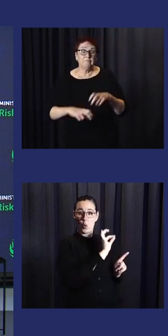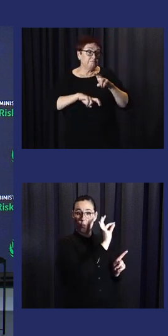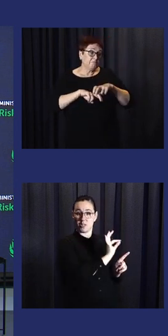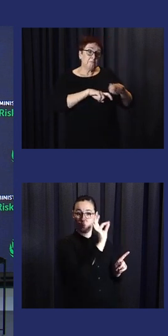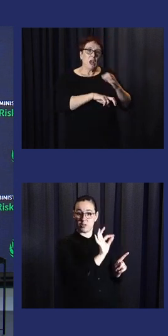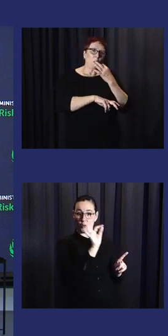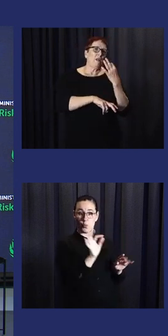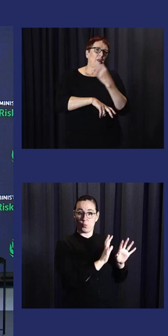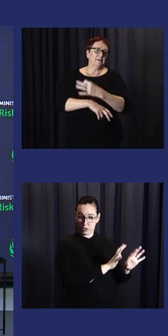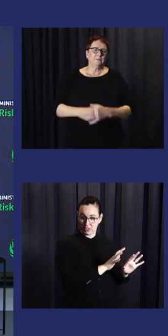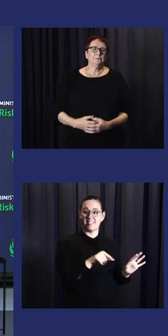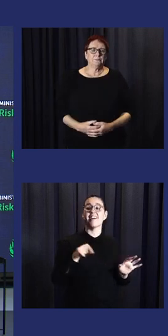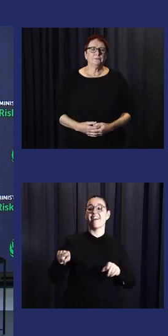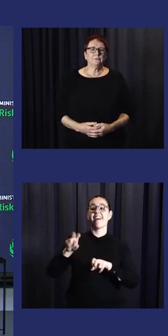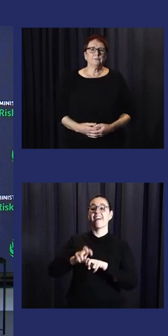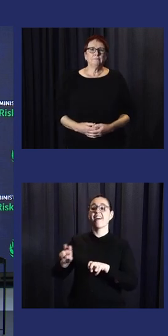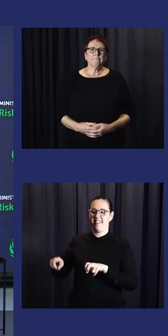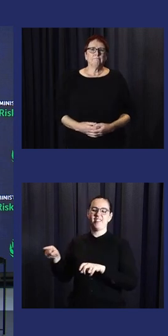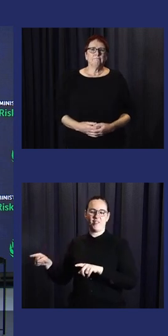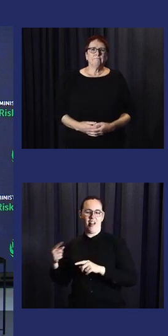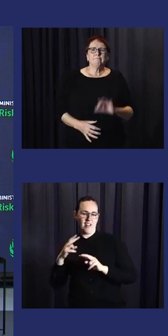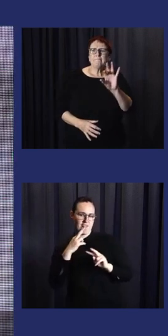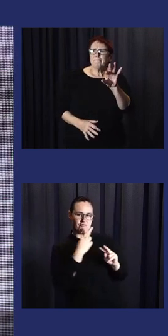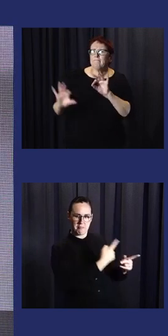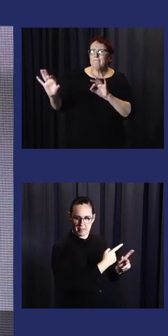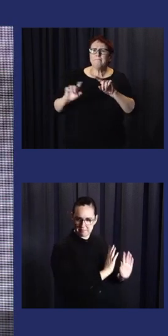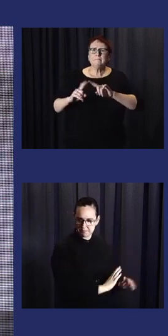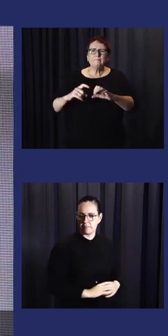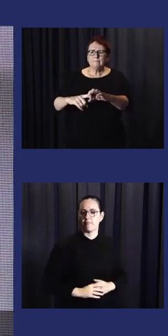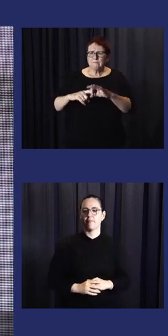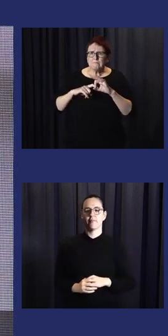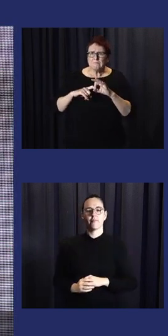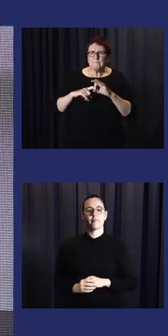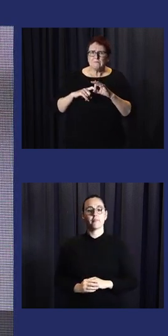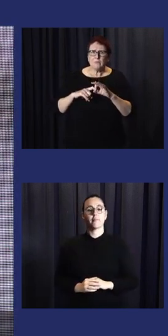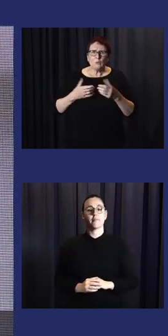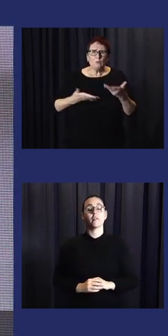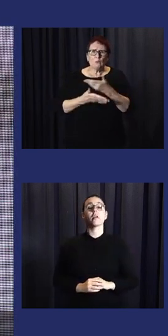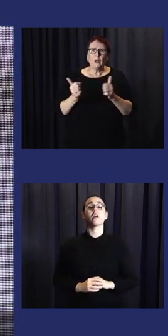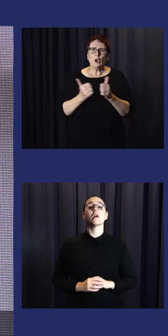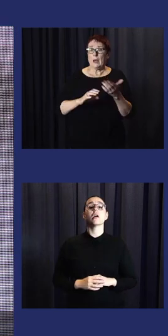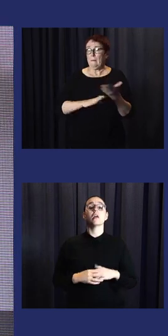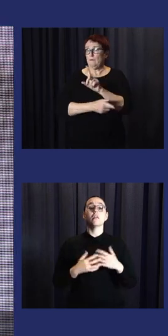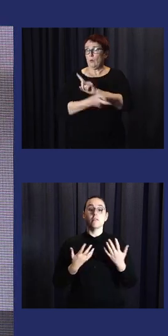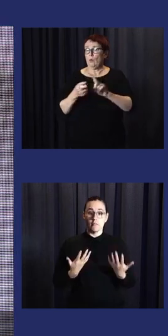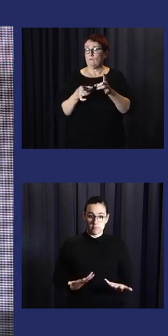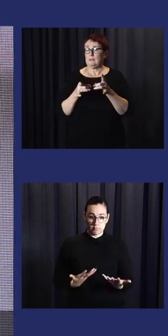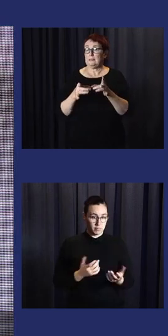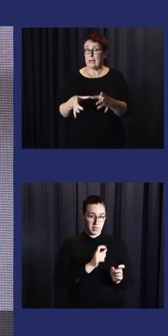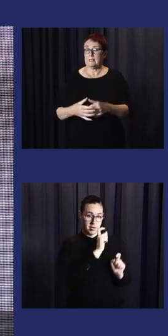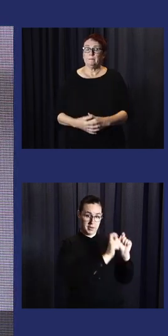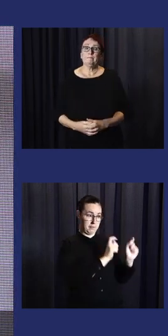these. These questions have been selected from a number that have been shared in the lead up to the conference by delegates.